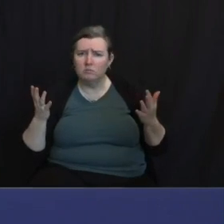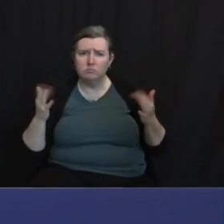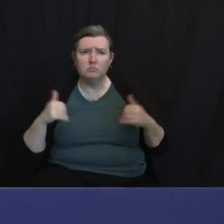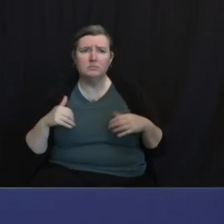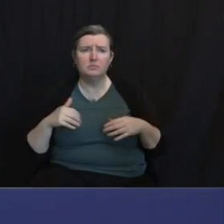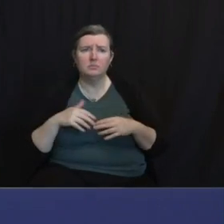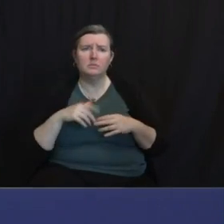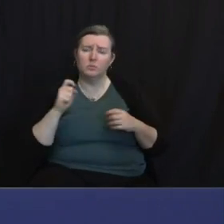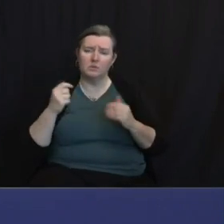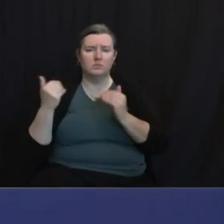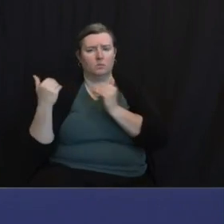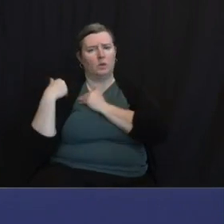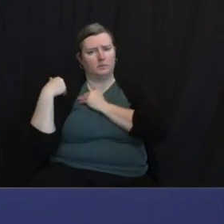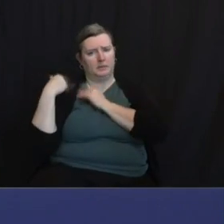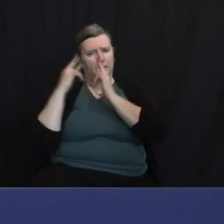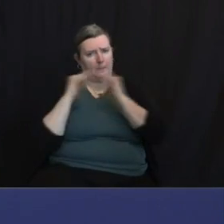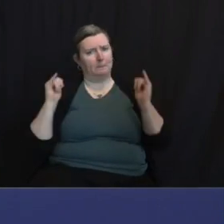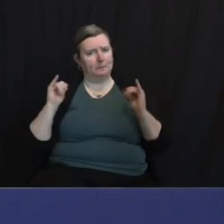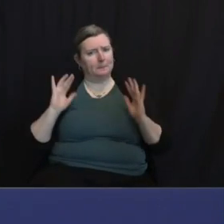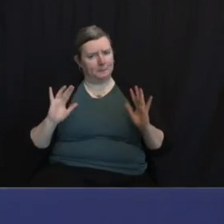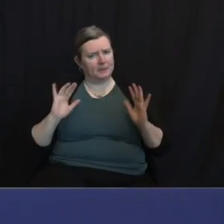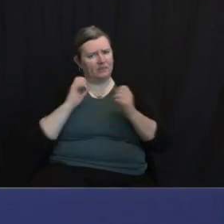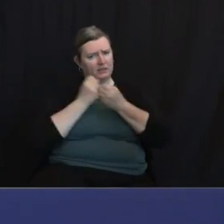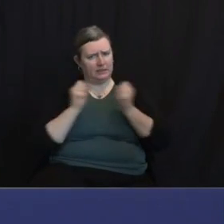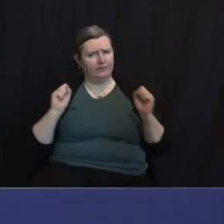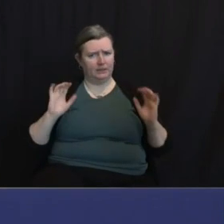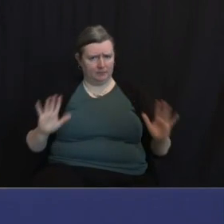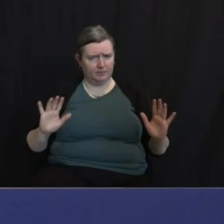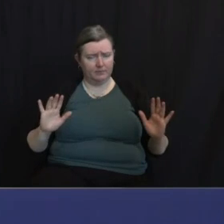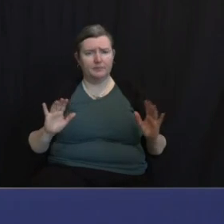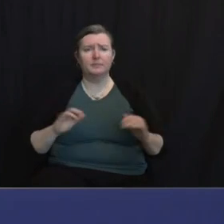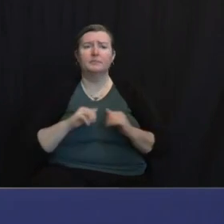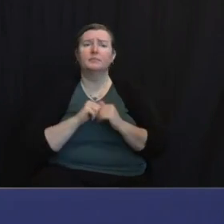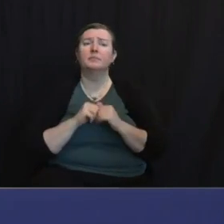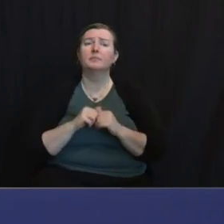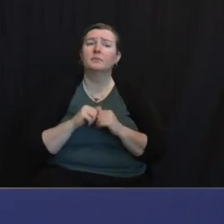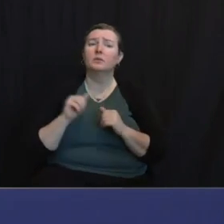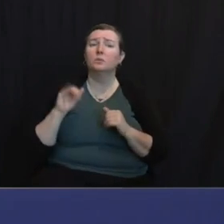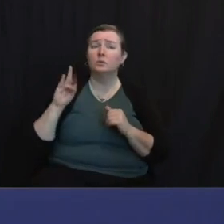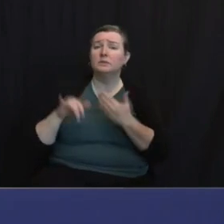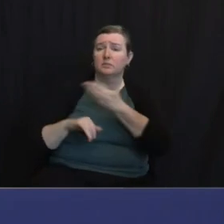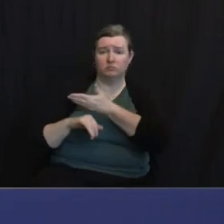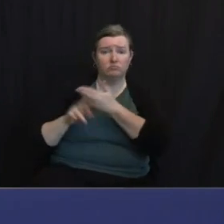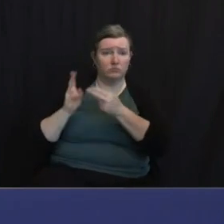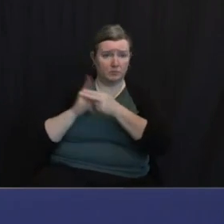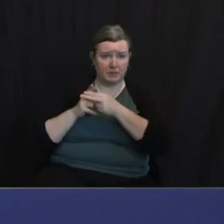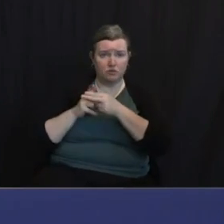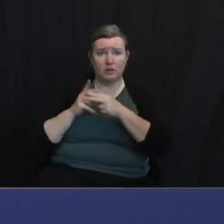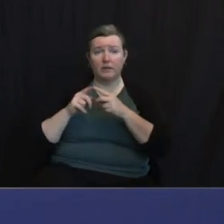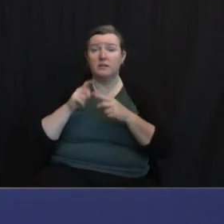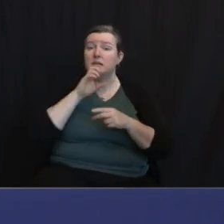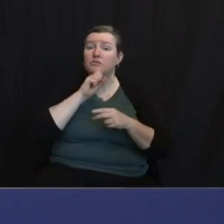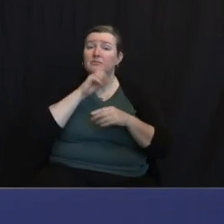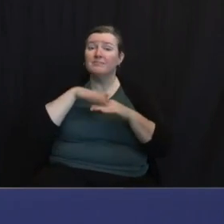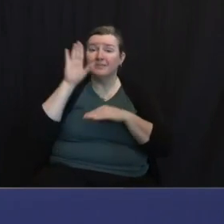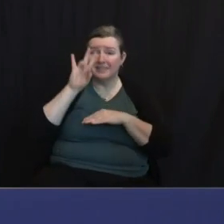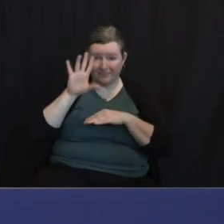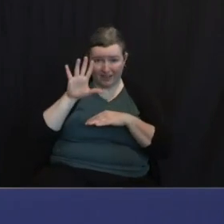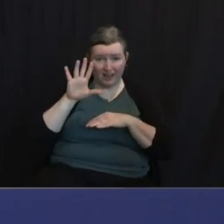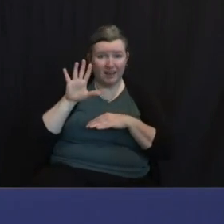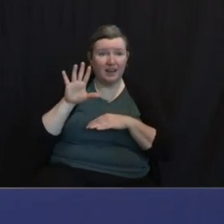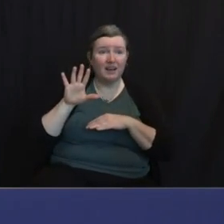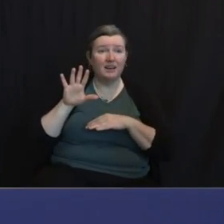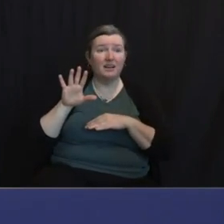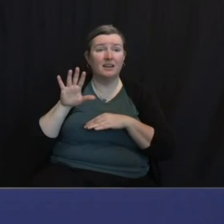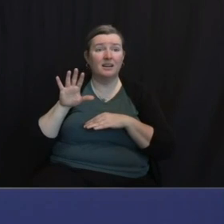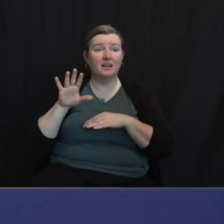But Judy, you've talked today in your remarks about both the 75 and up. We reached out, your team reached out, and then doing that now with the 65